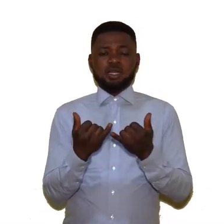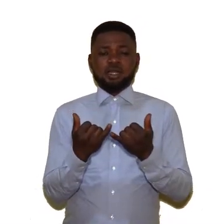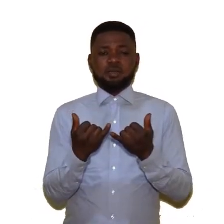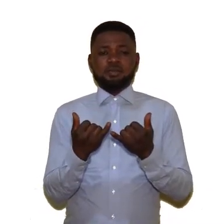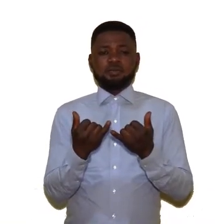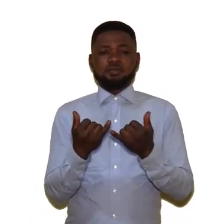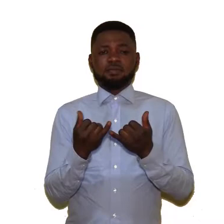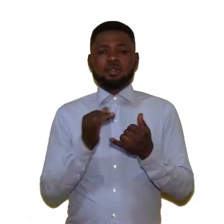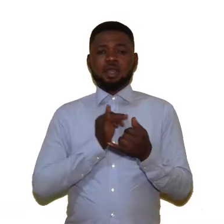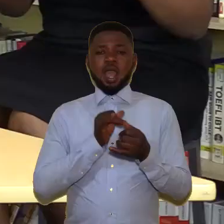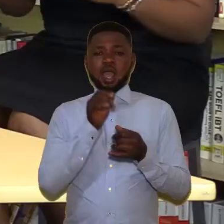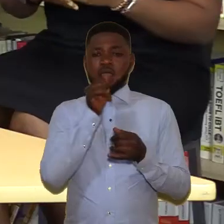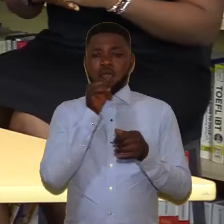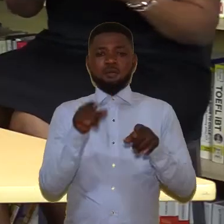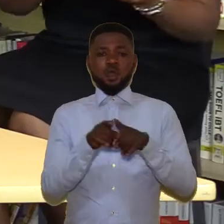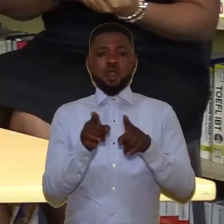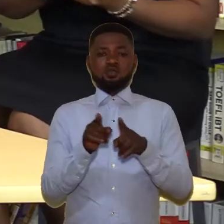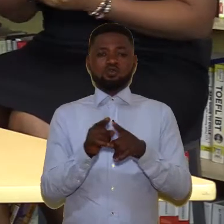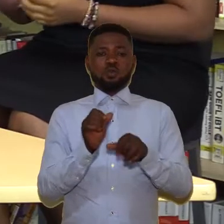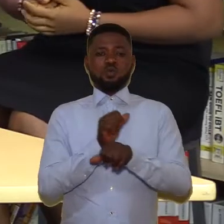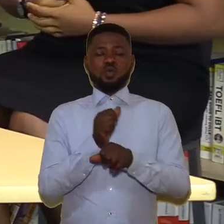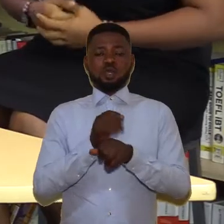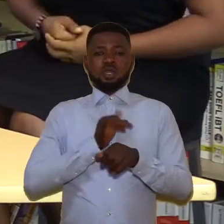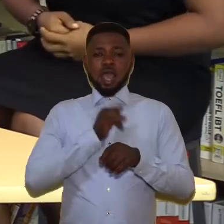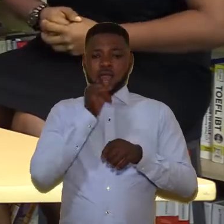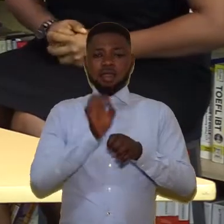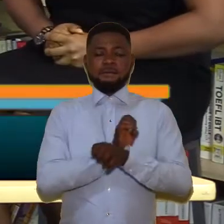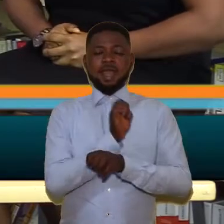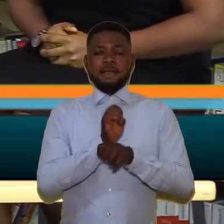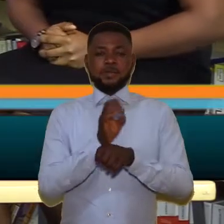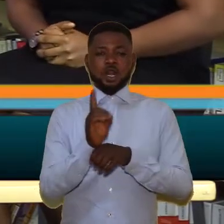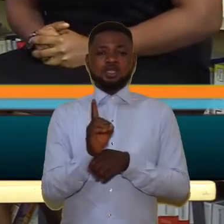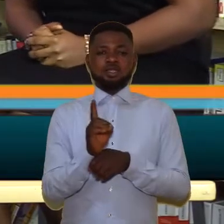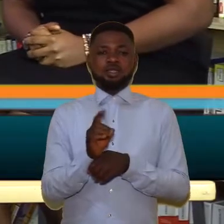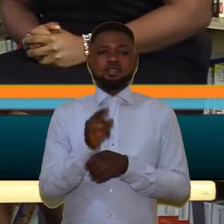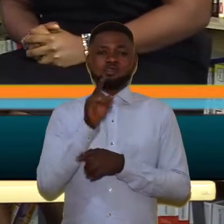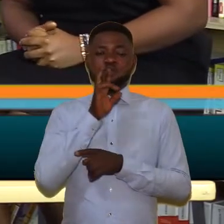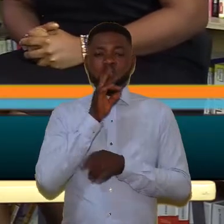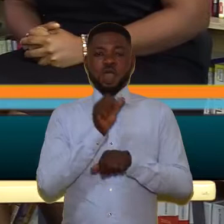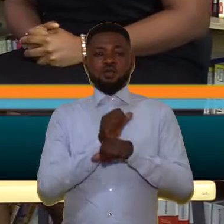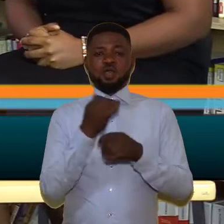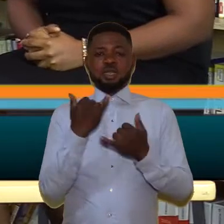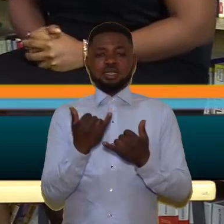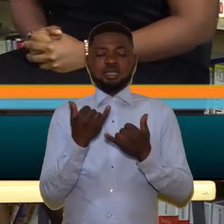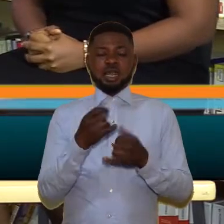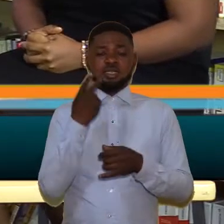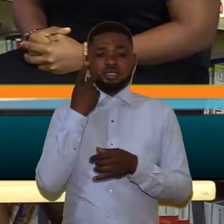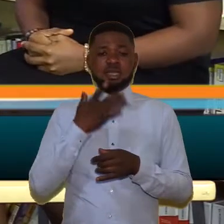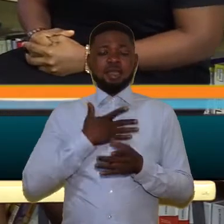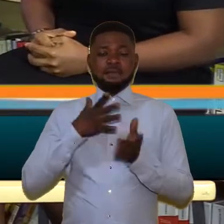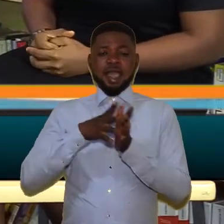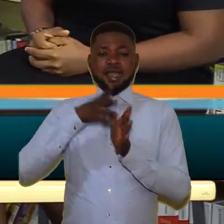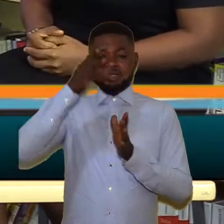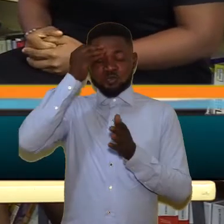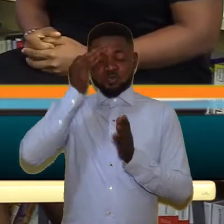though, I'm also working, I'm employed. Oh, Yeah, wait. so She's working now. See my students.